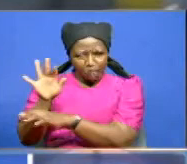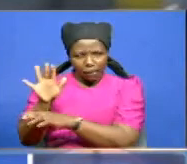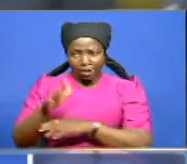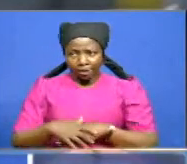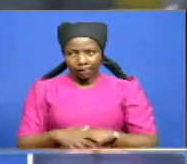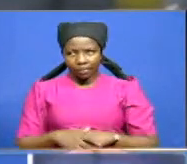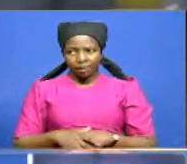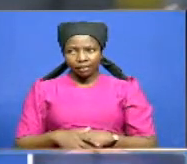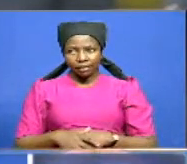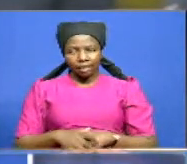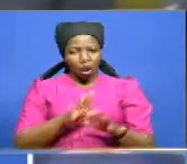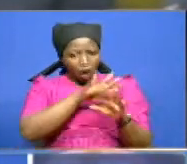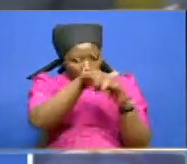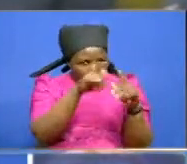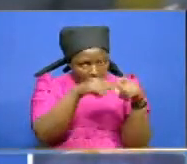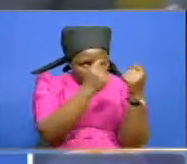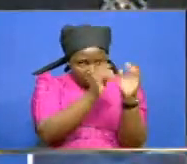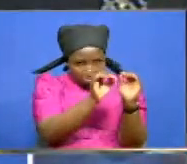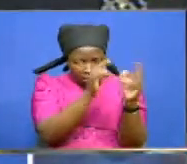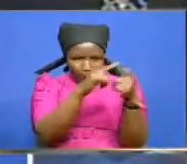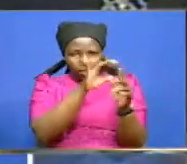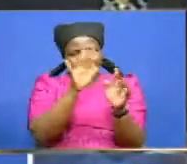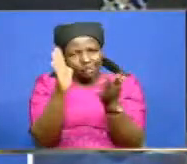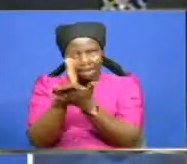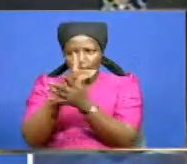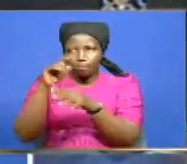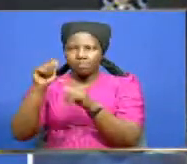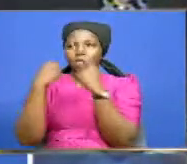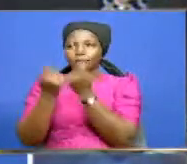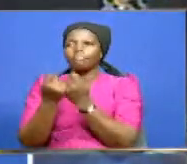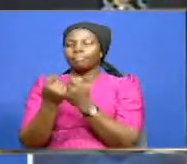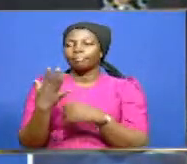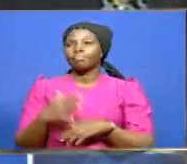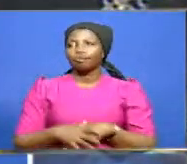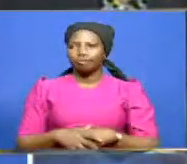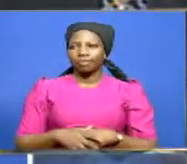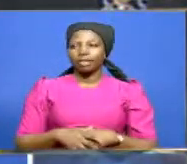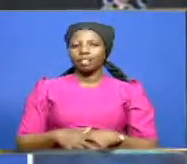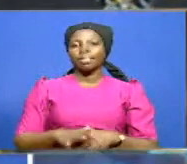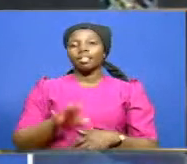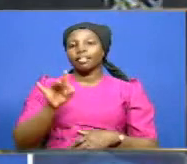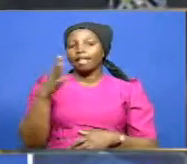and not all the teams, some teams. A document whose objective